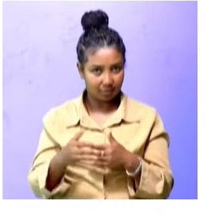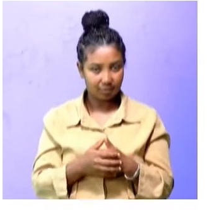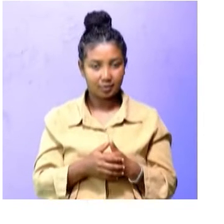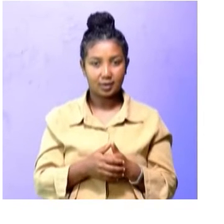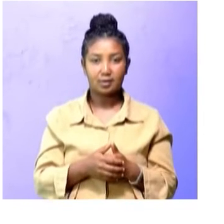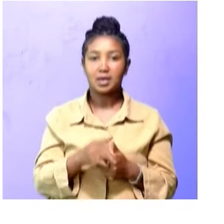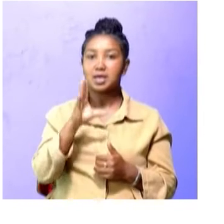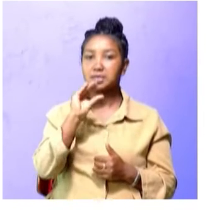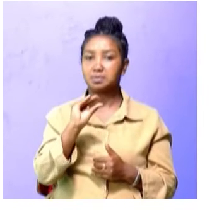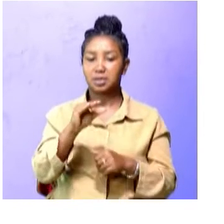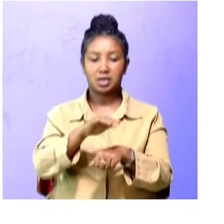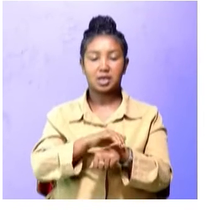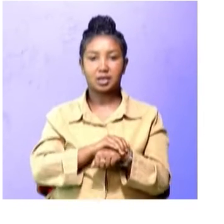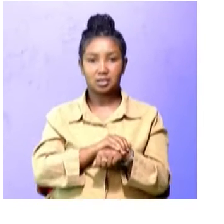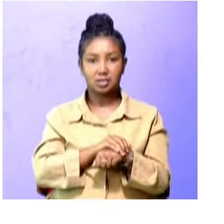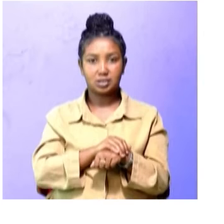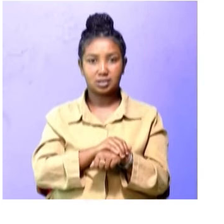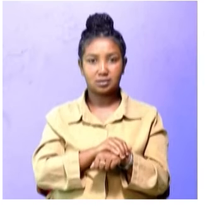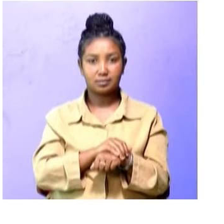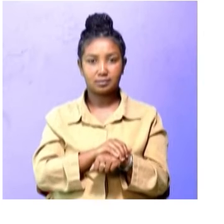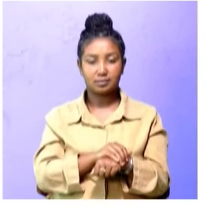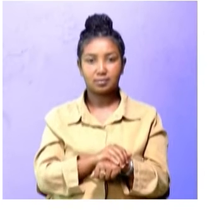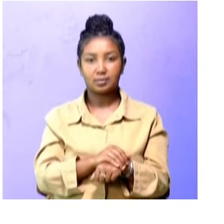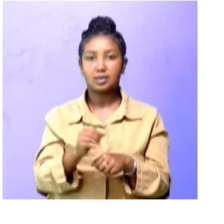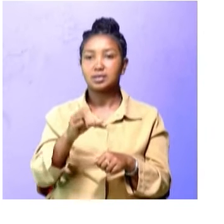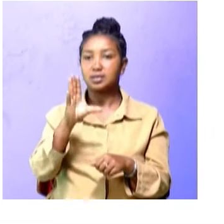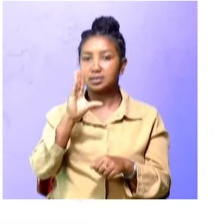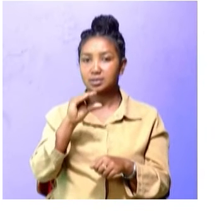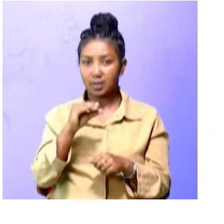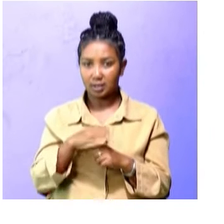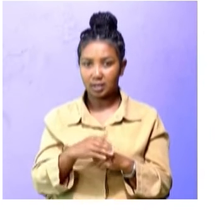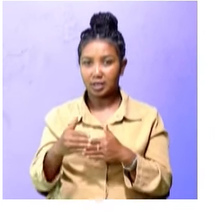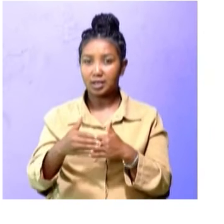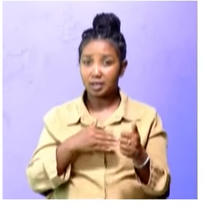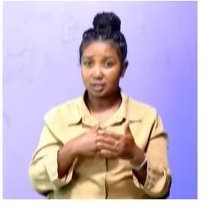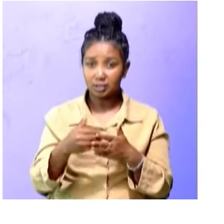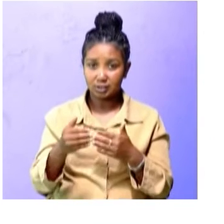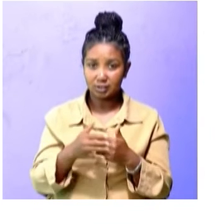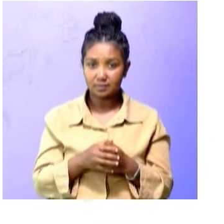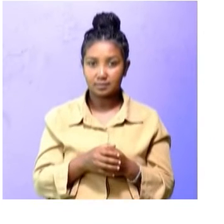Yeah? Speak English. Speak English